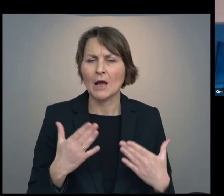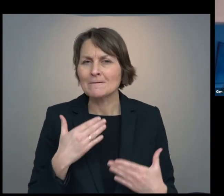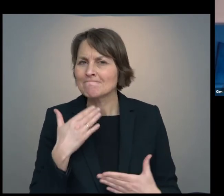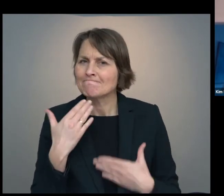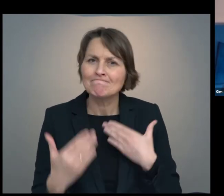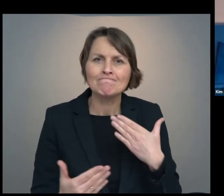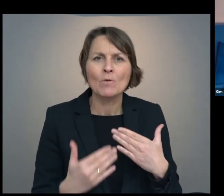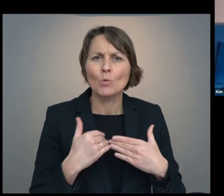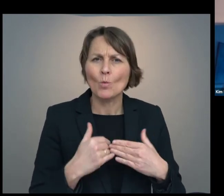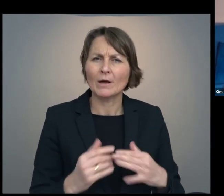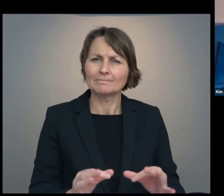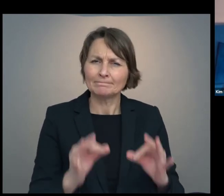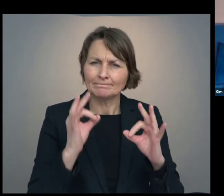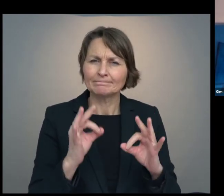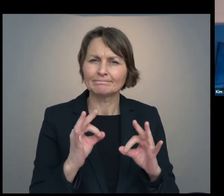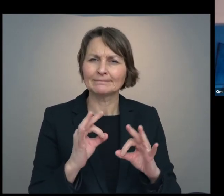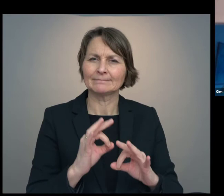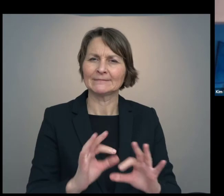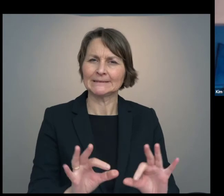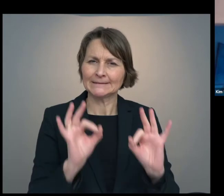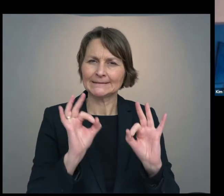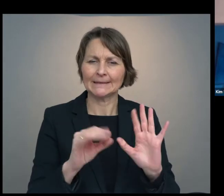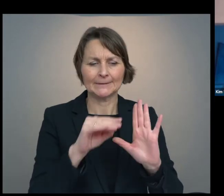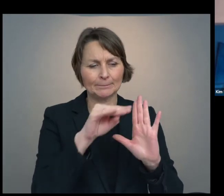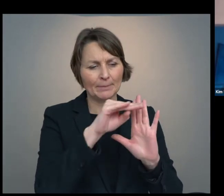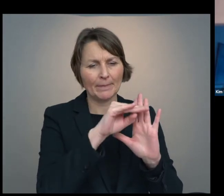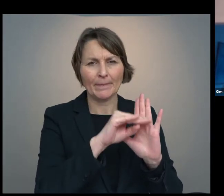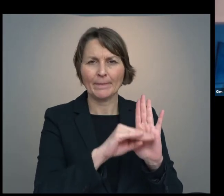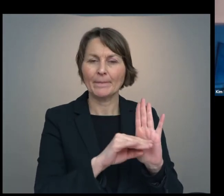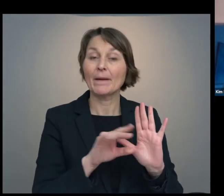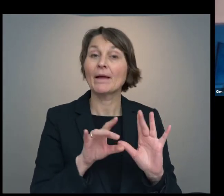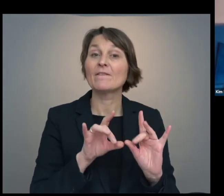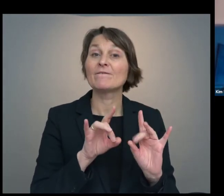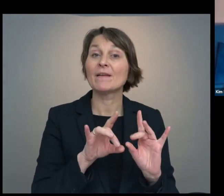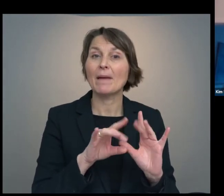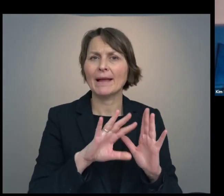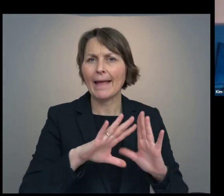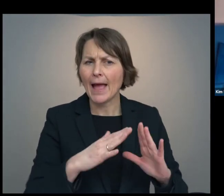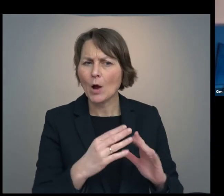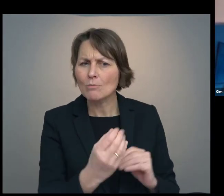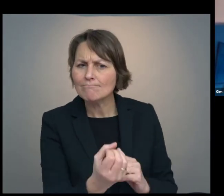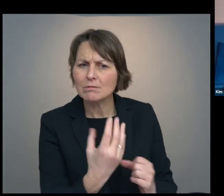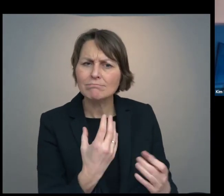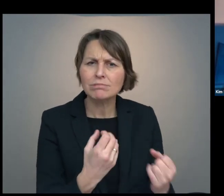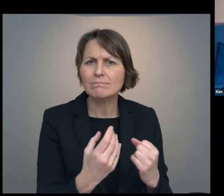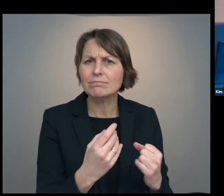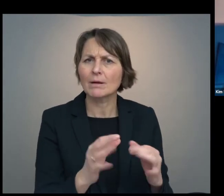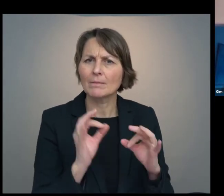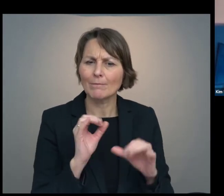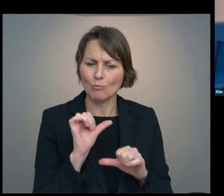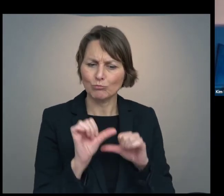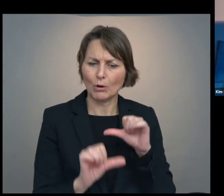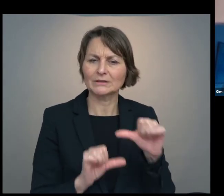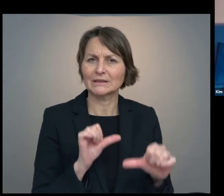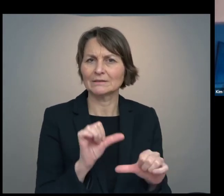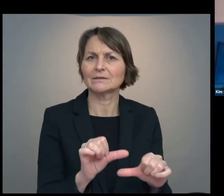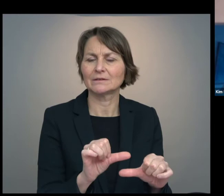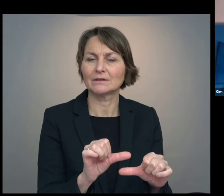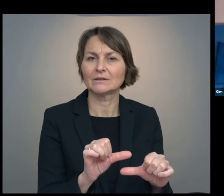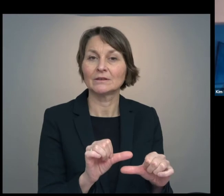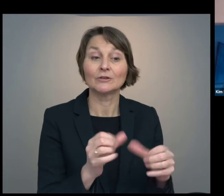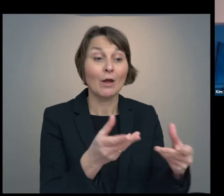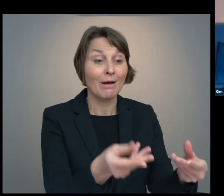been working towards establishing procedures for that, so that it's actually that feedback that gets